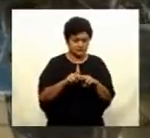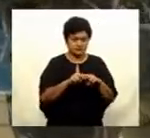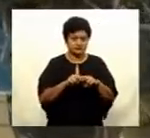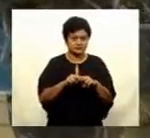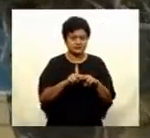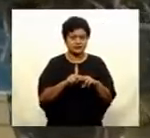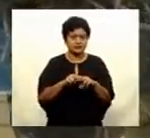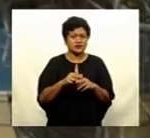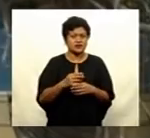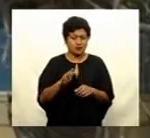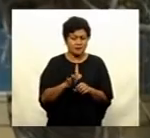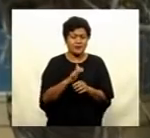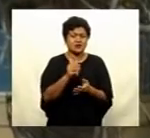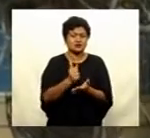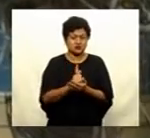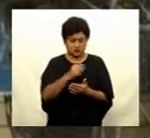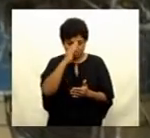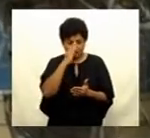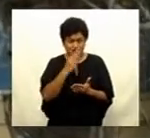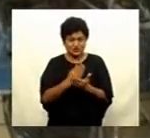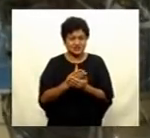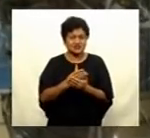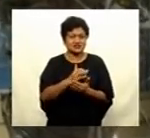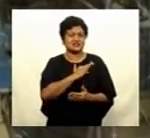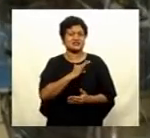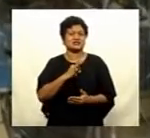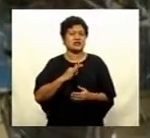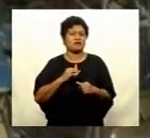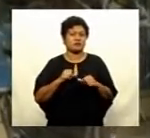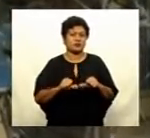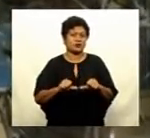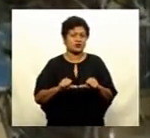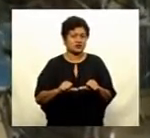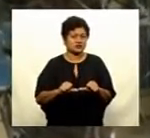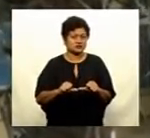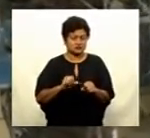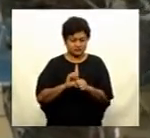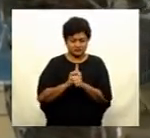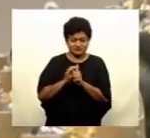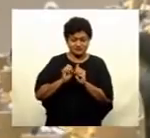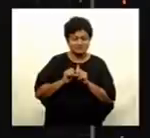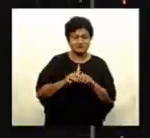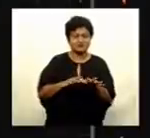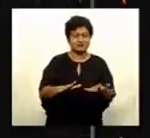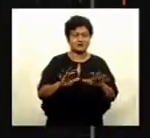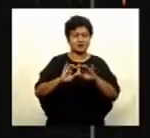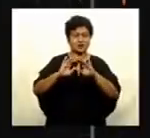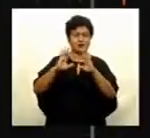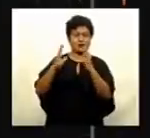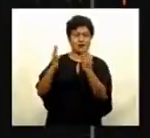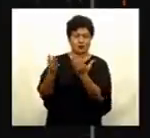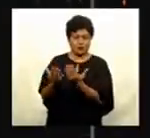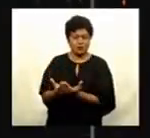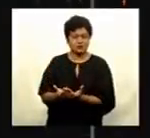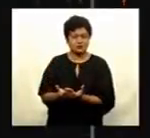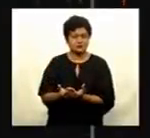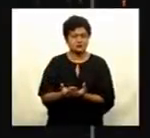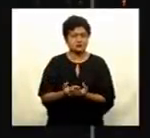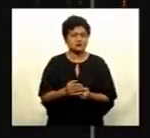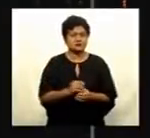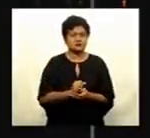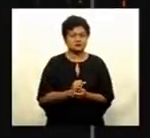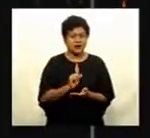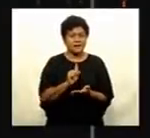to ensure students and staff were protected as the pandemic ravaged the world. Shipping and bus